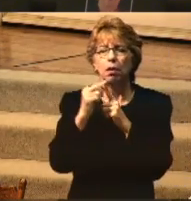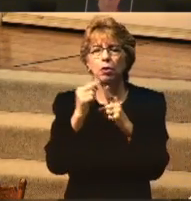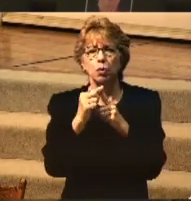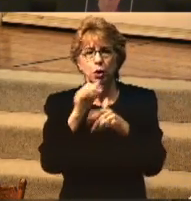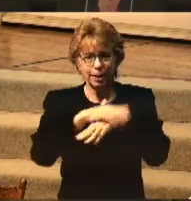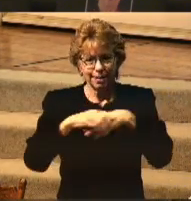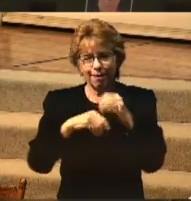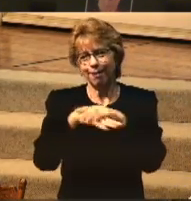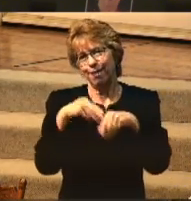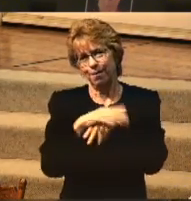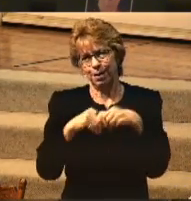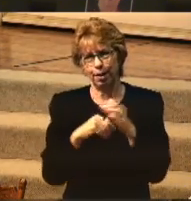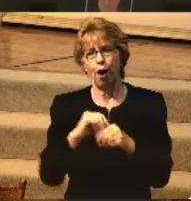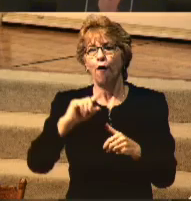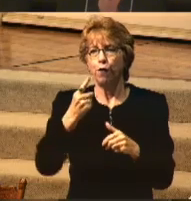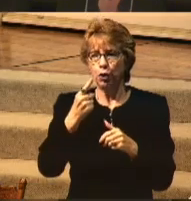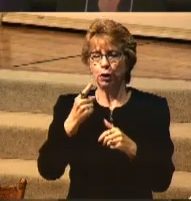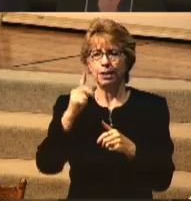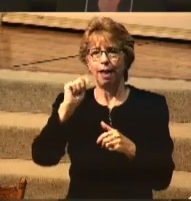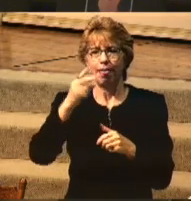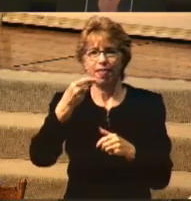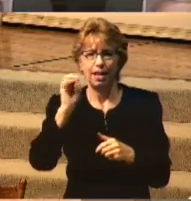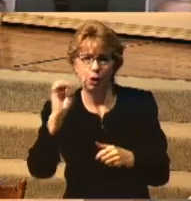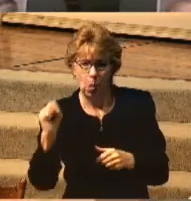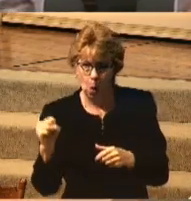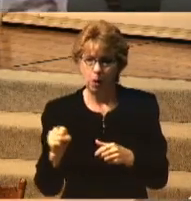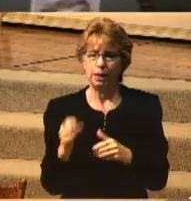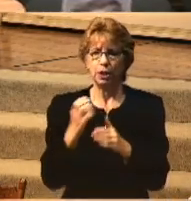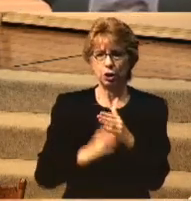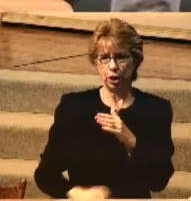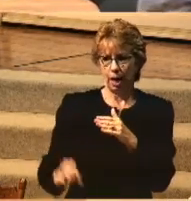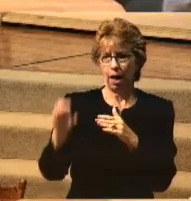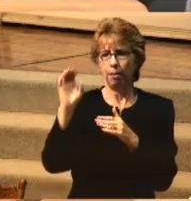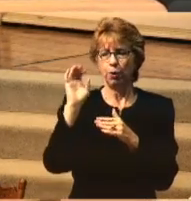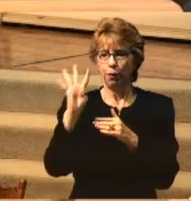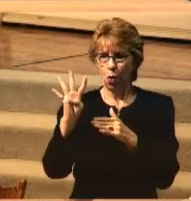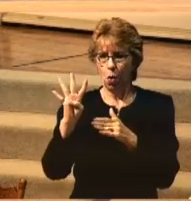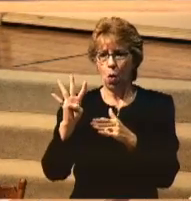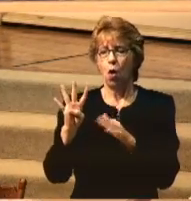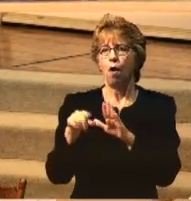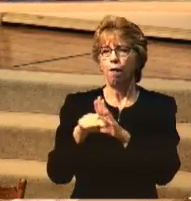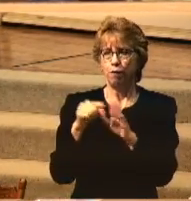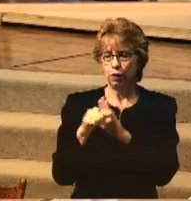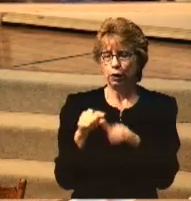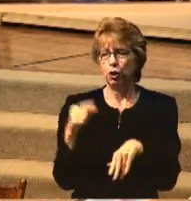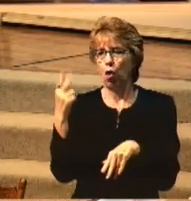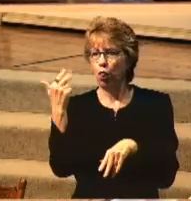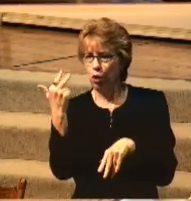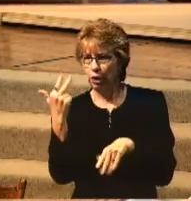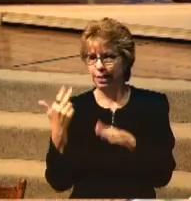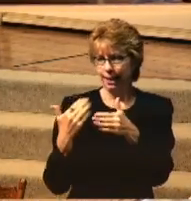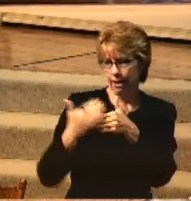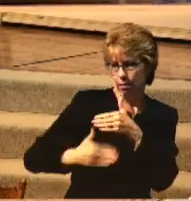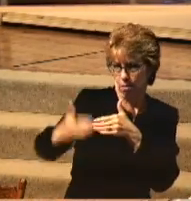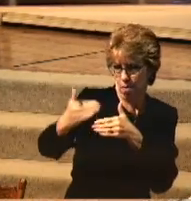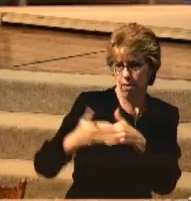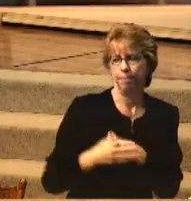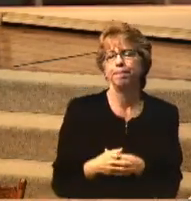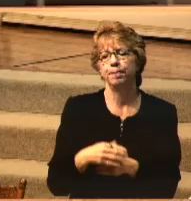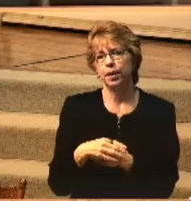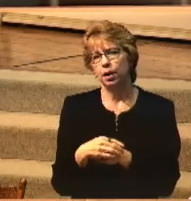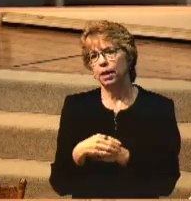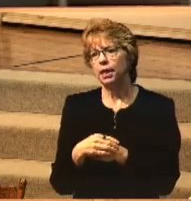1 Thessalonians chapter 4, verses 13 and following, talks about the rapture of Jesus